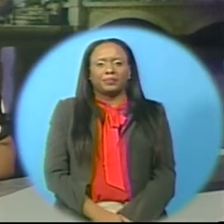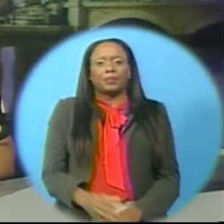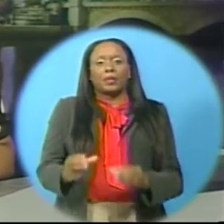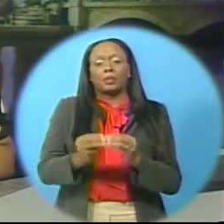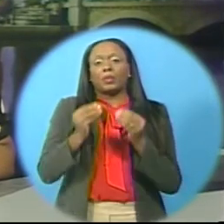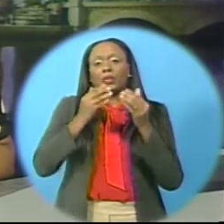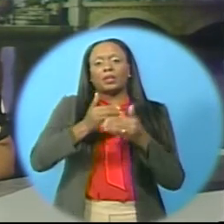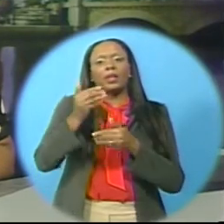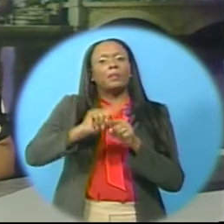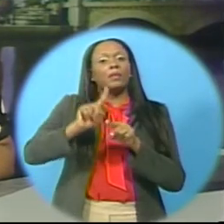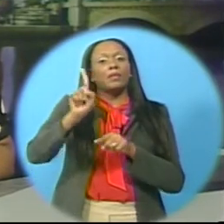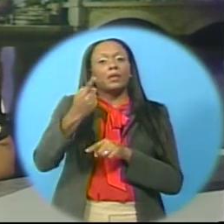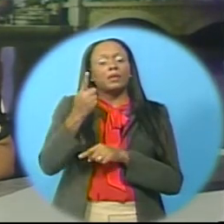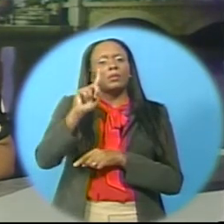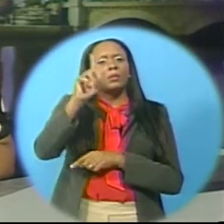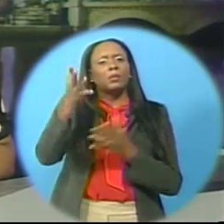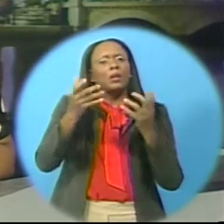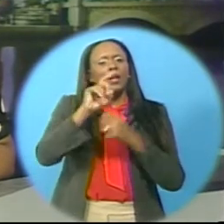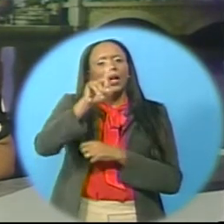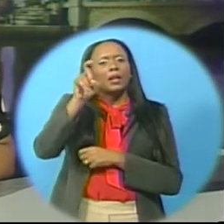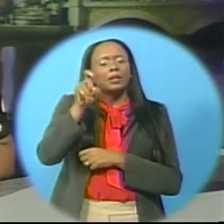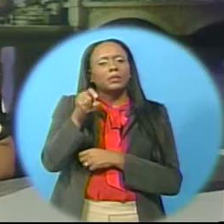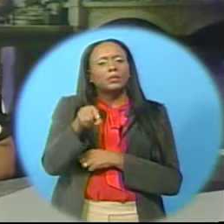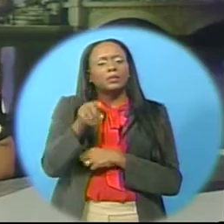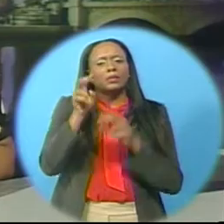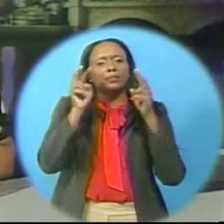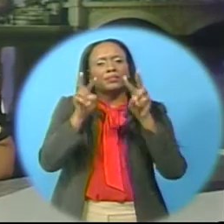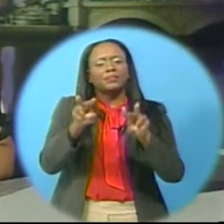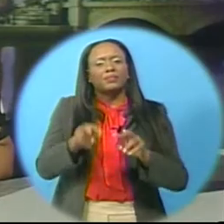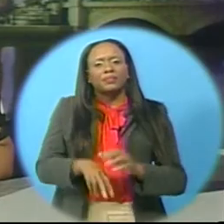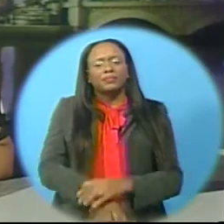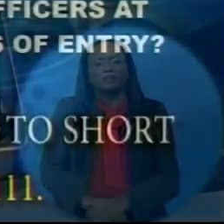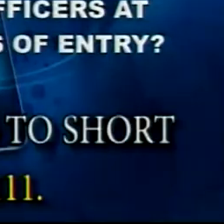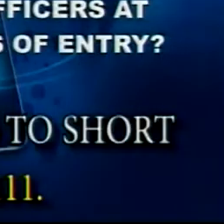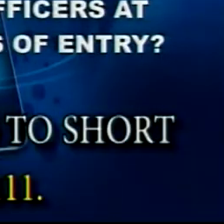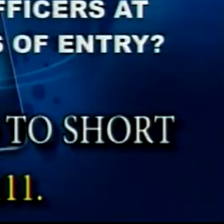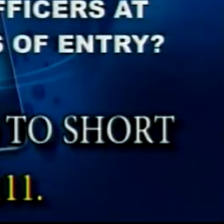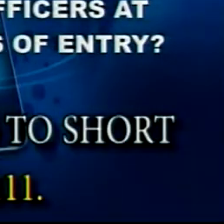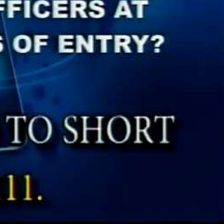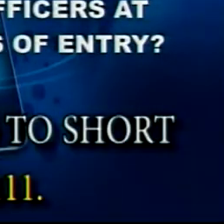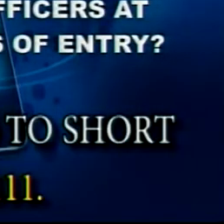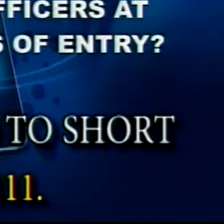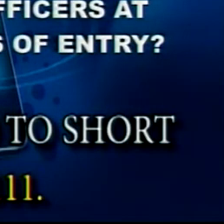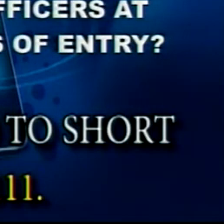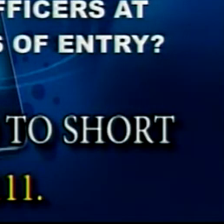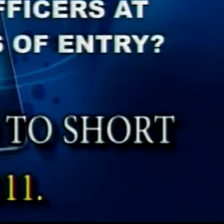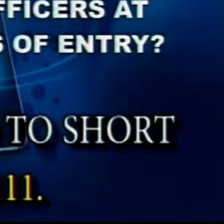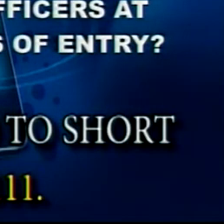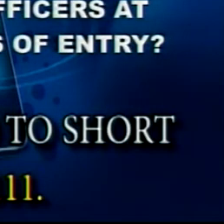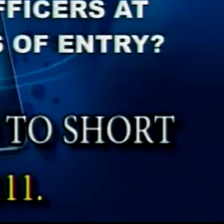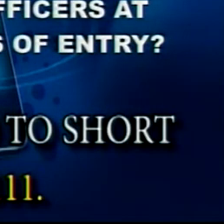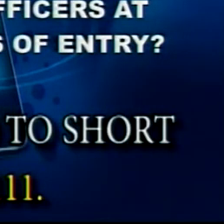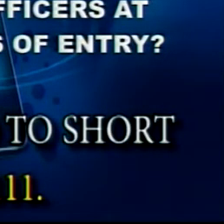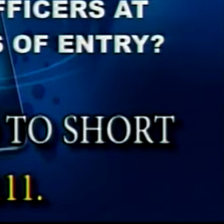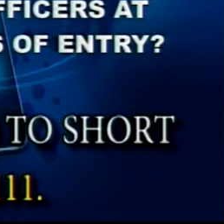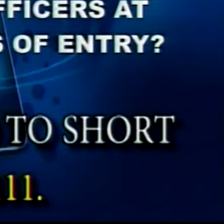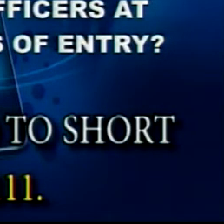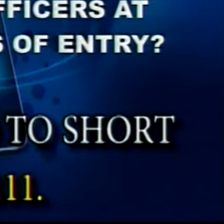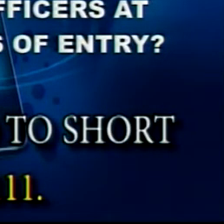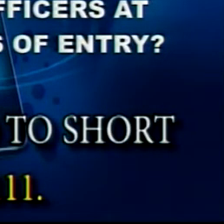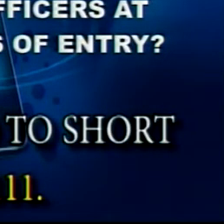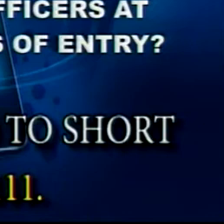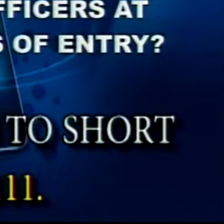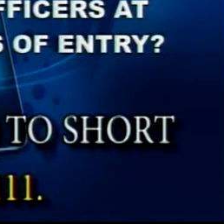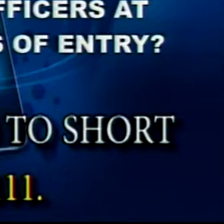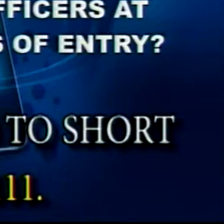more news in just a moment, but first we want to get your take on this question. Should there be a vetting process for all